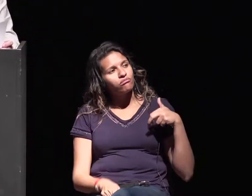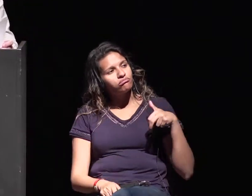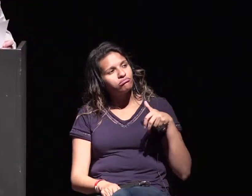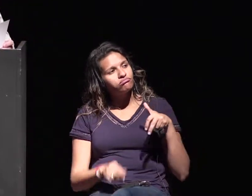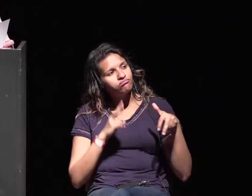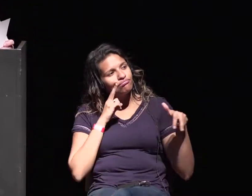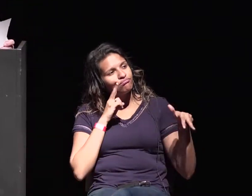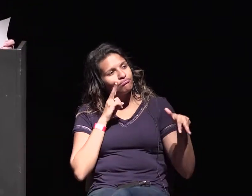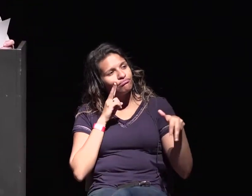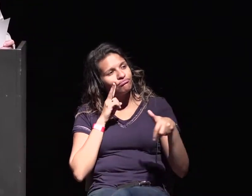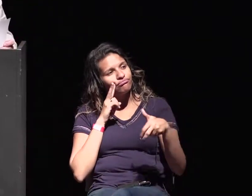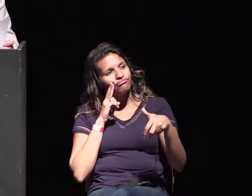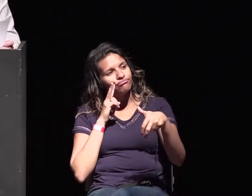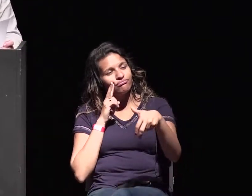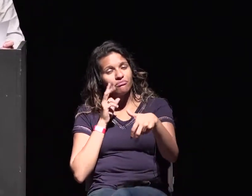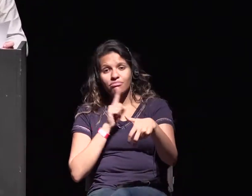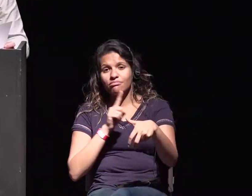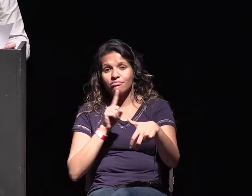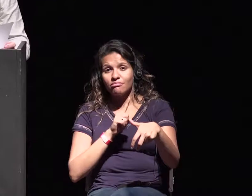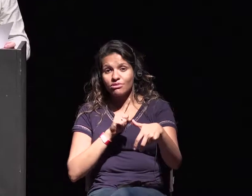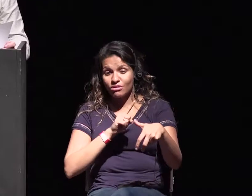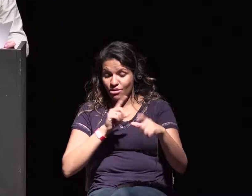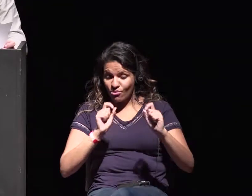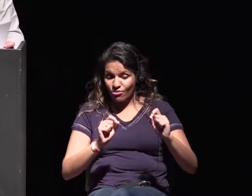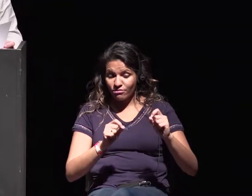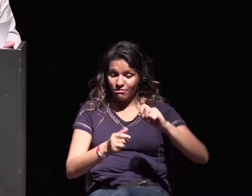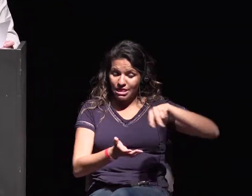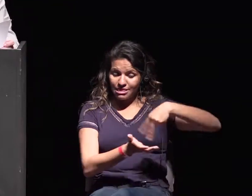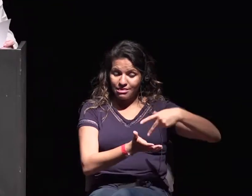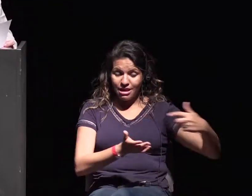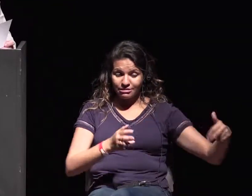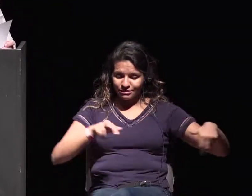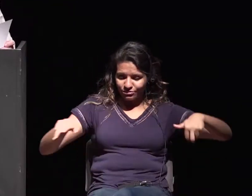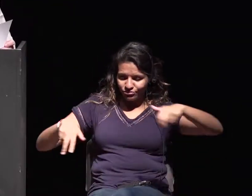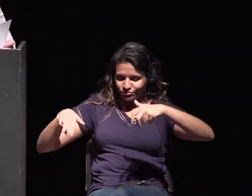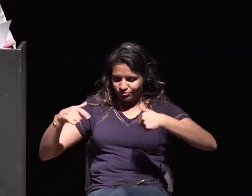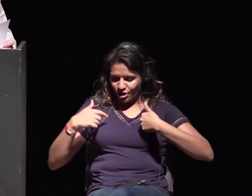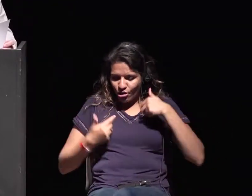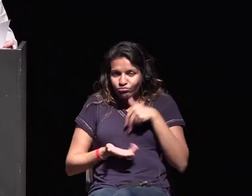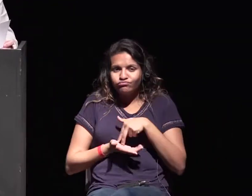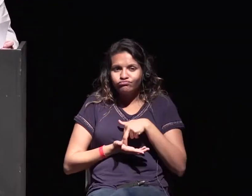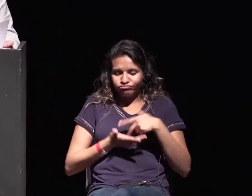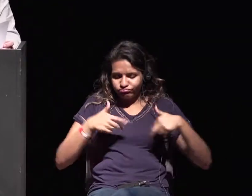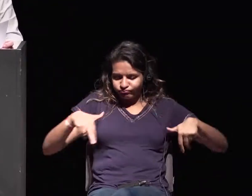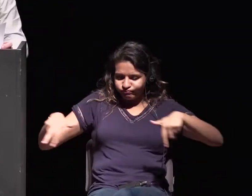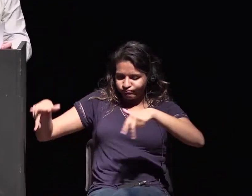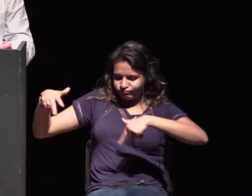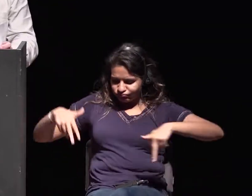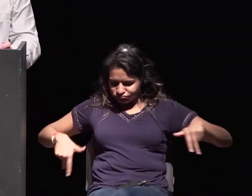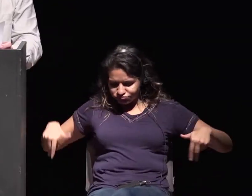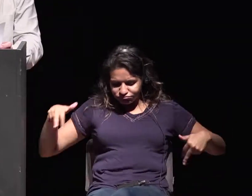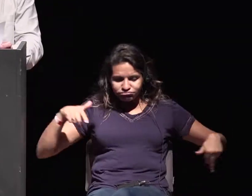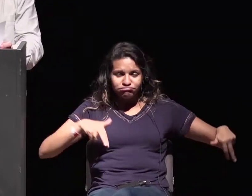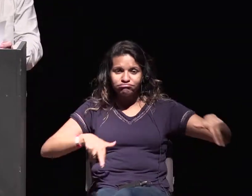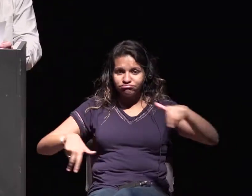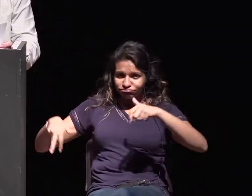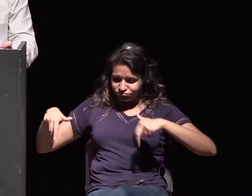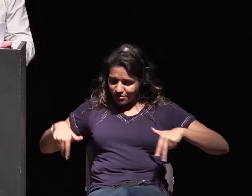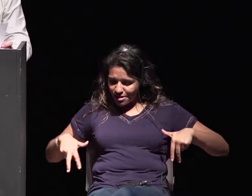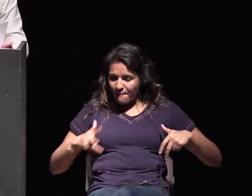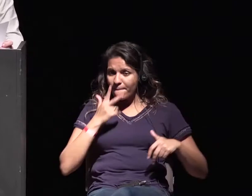always repositioning ourselves. The movement of the dancers and the movement of the spectator are of